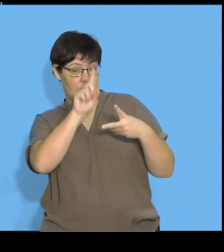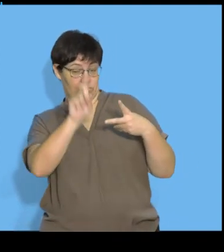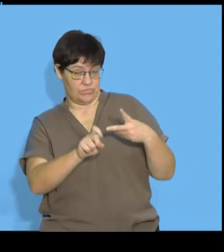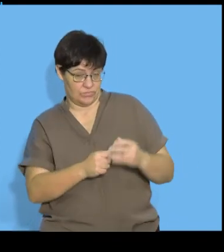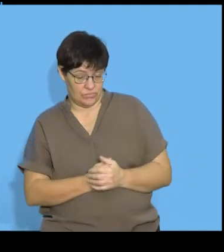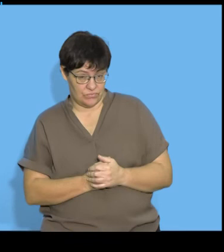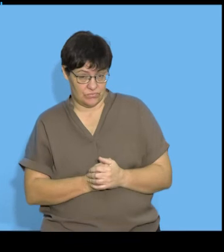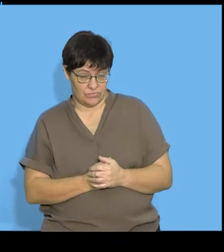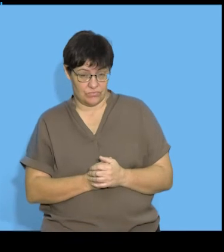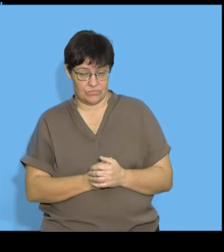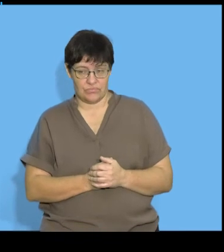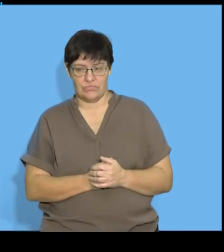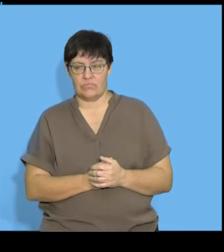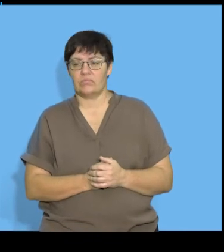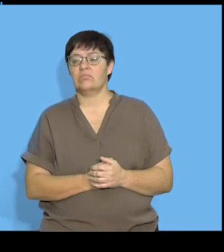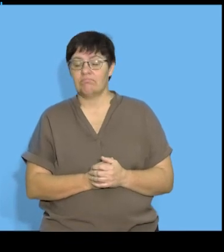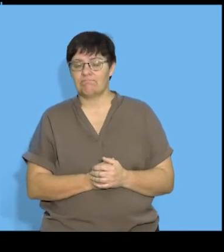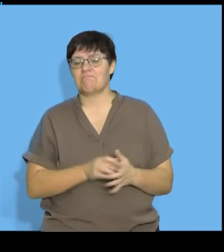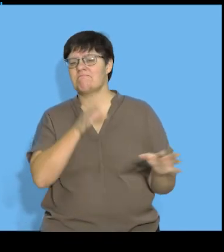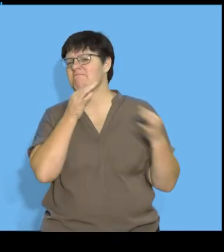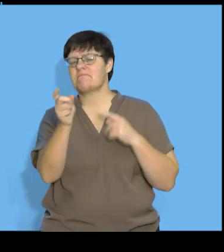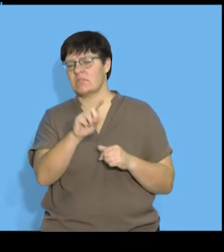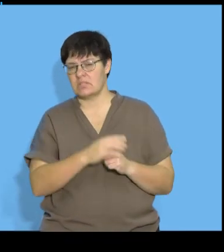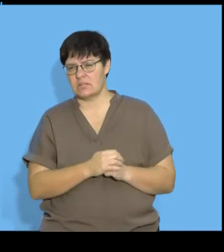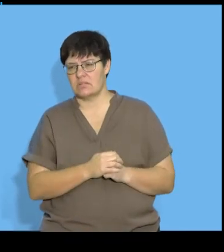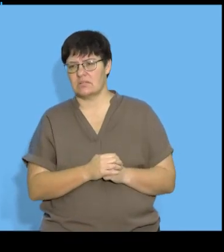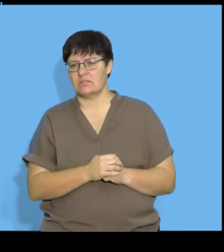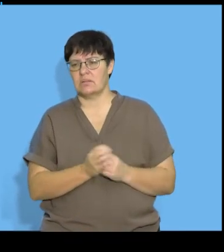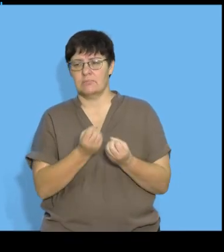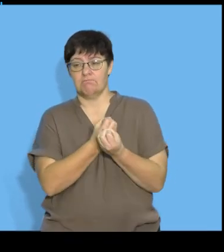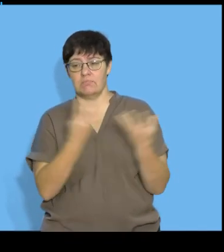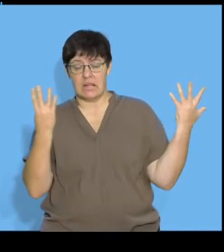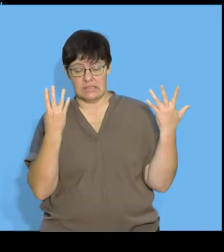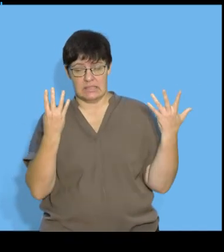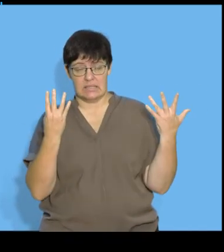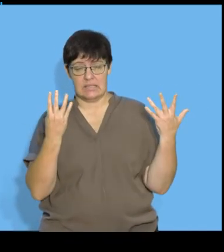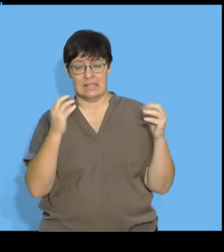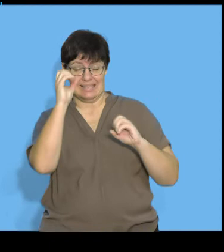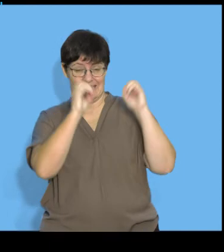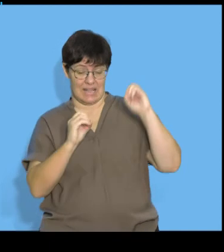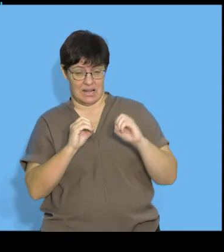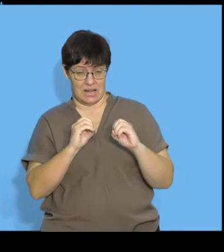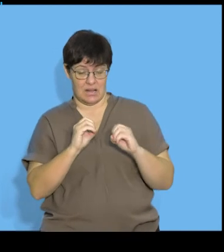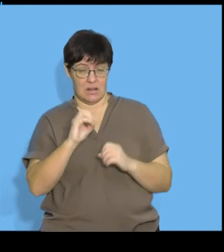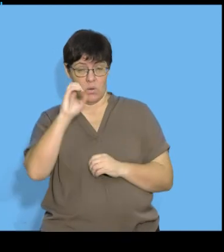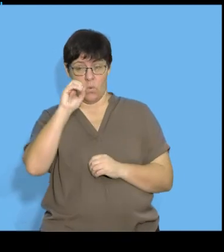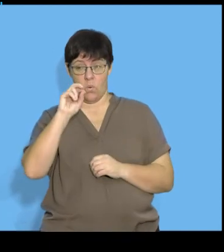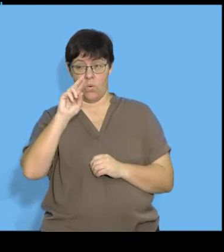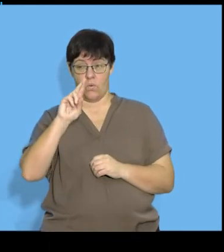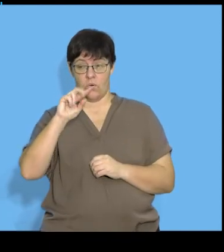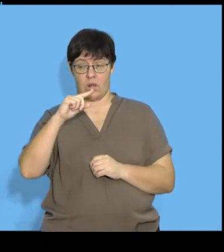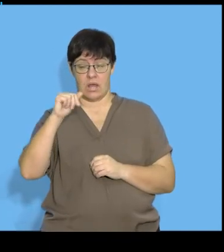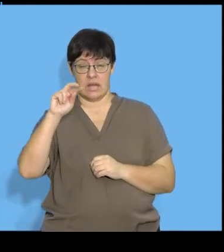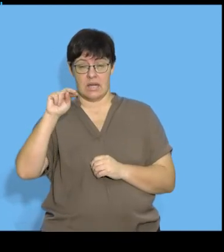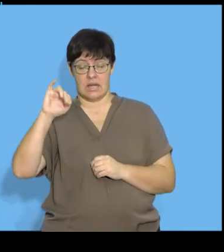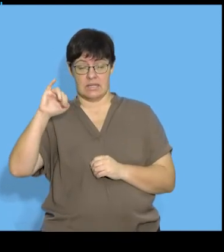all right, the description is as follows. It's a multicellular organism, right? It has branched